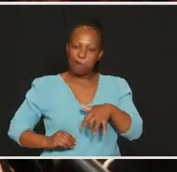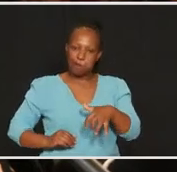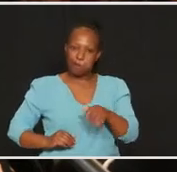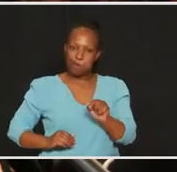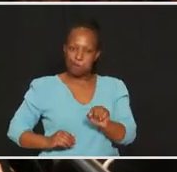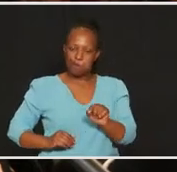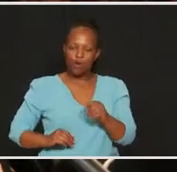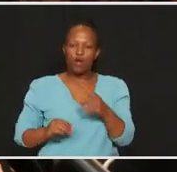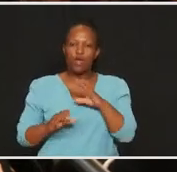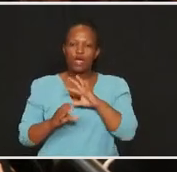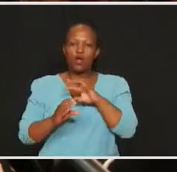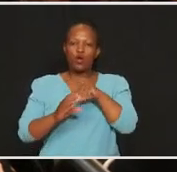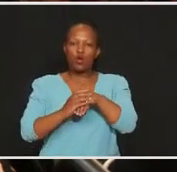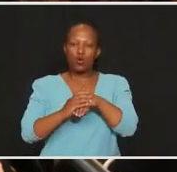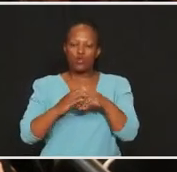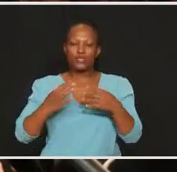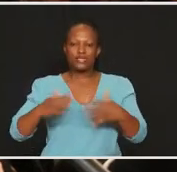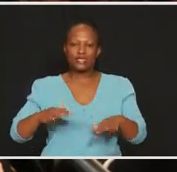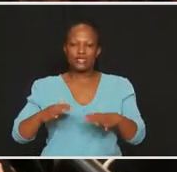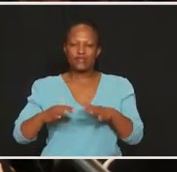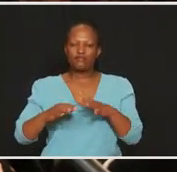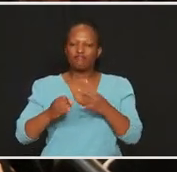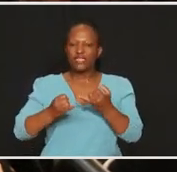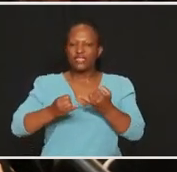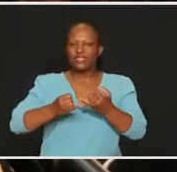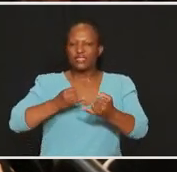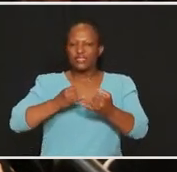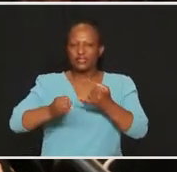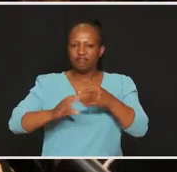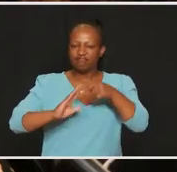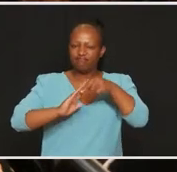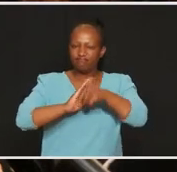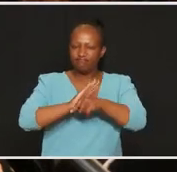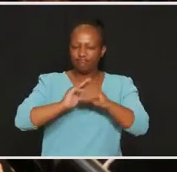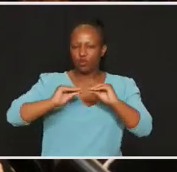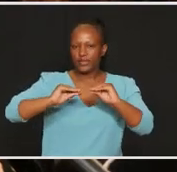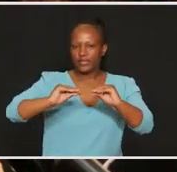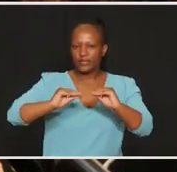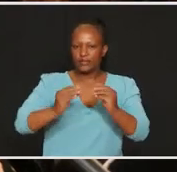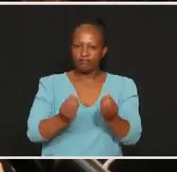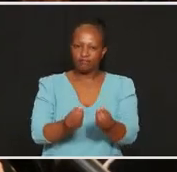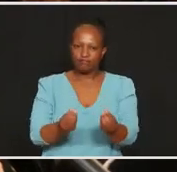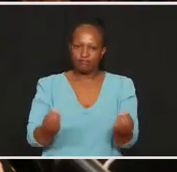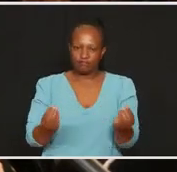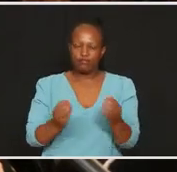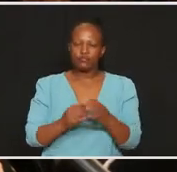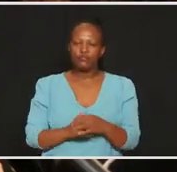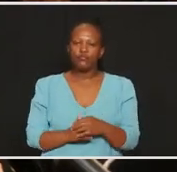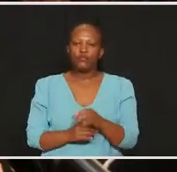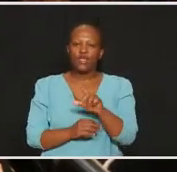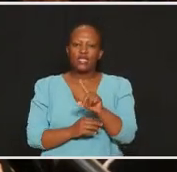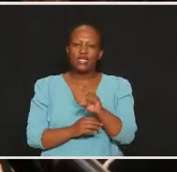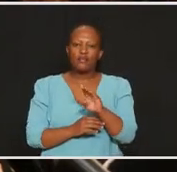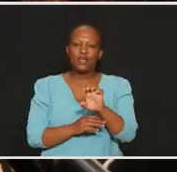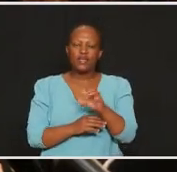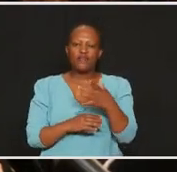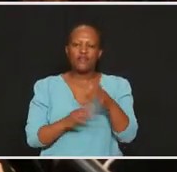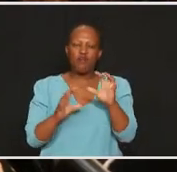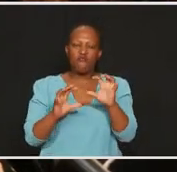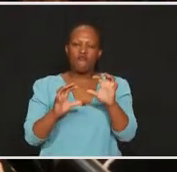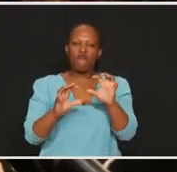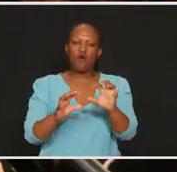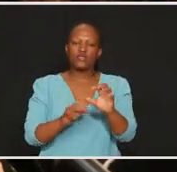comprehensive sexuality education the dbes forced CSE and